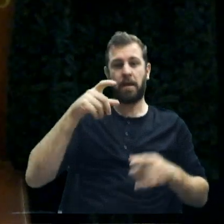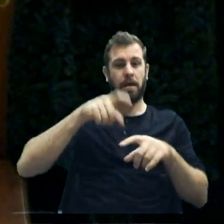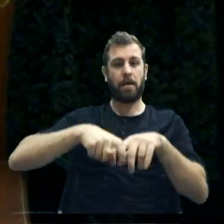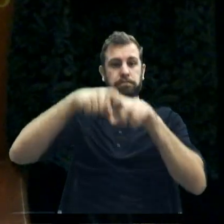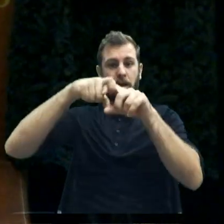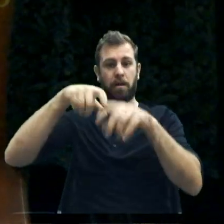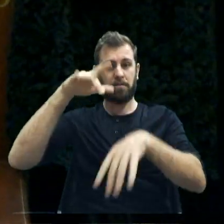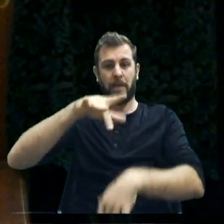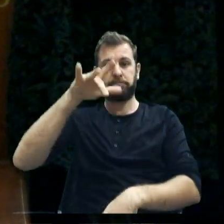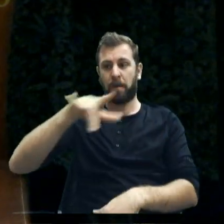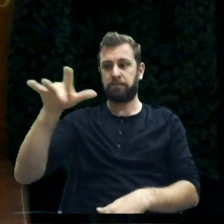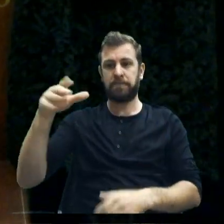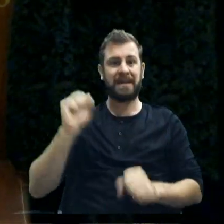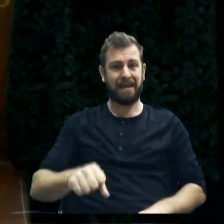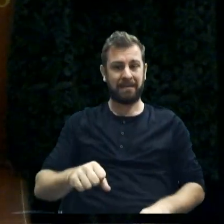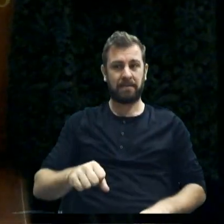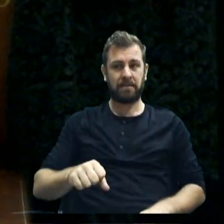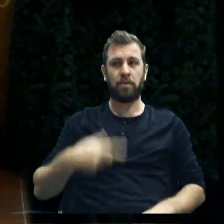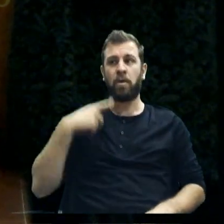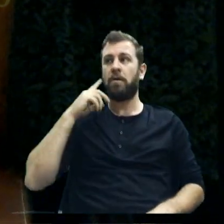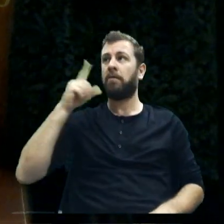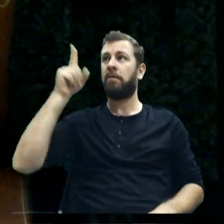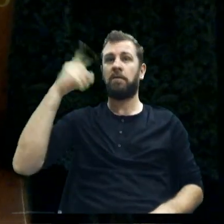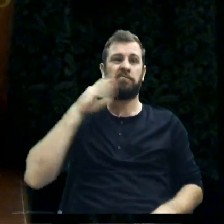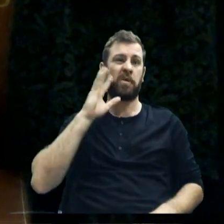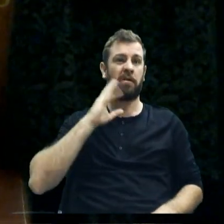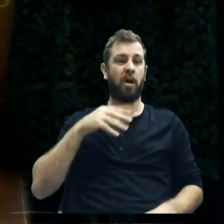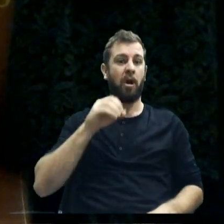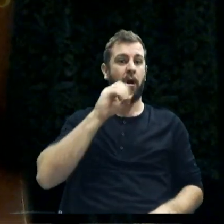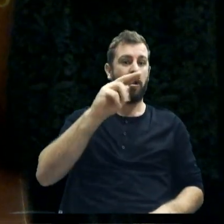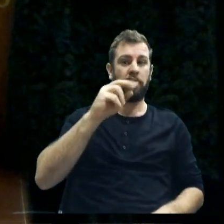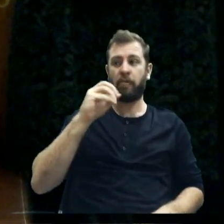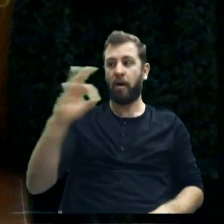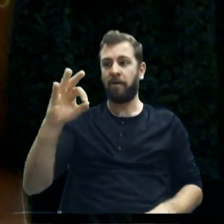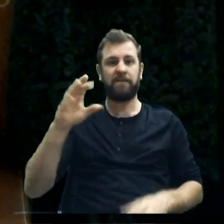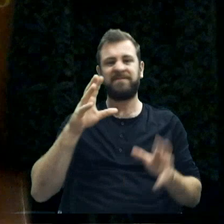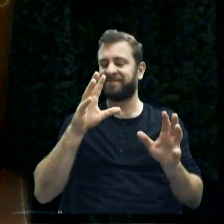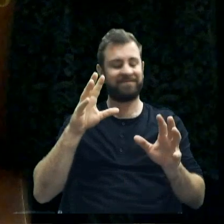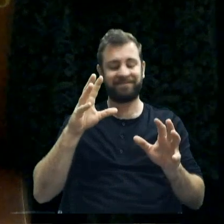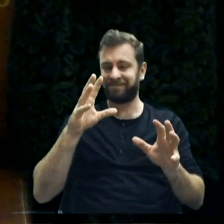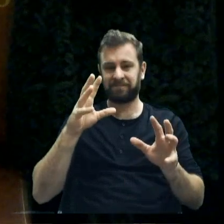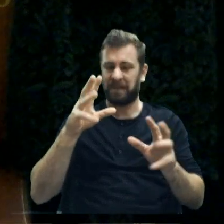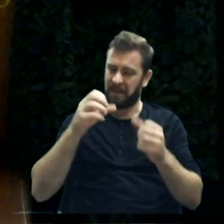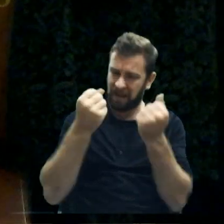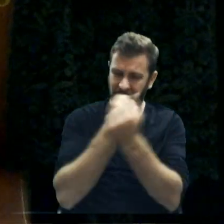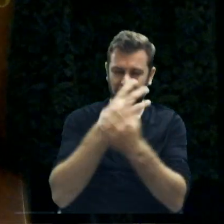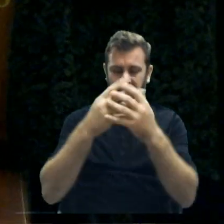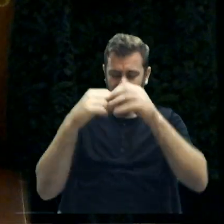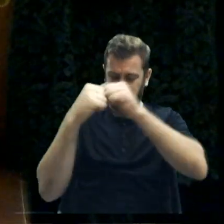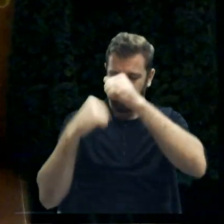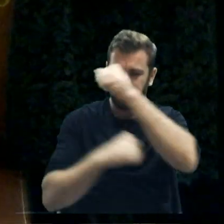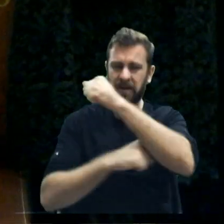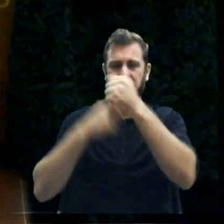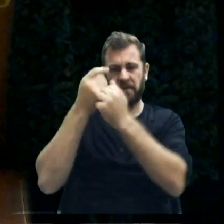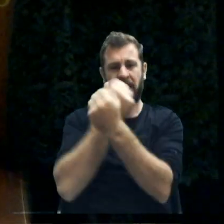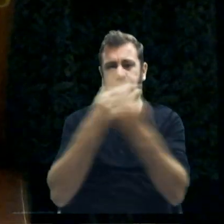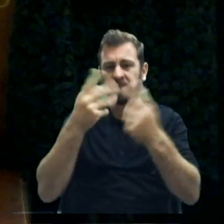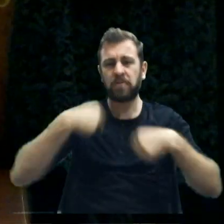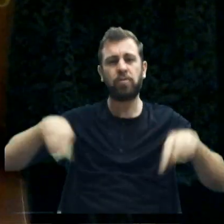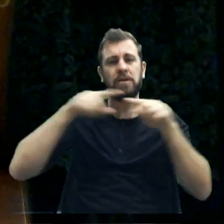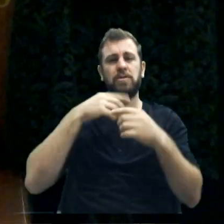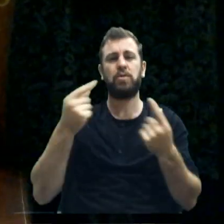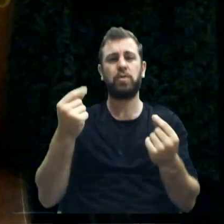certain events, we turn him back on for other events. He must be the base of everything that we do. Last night,